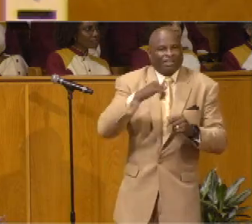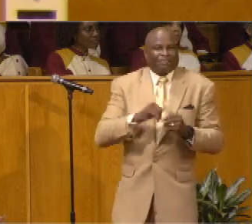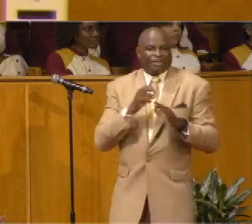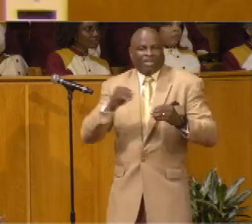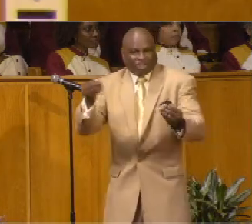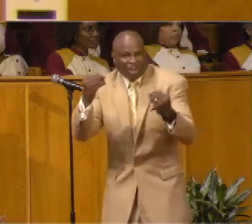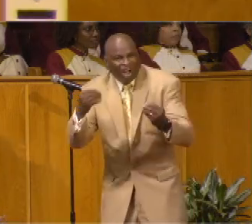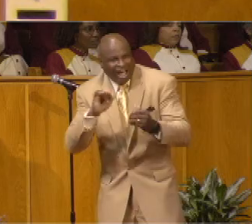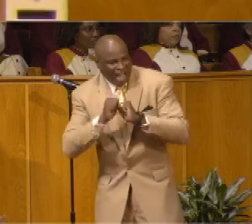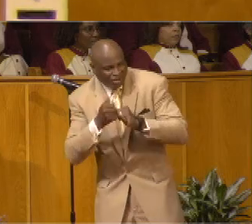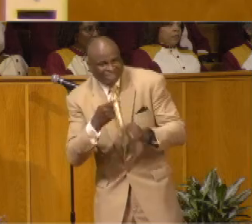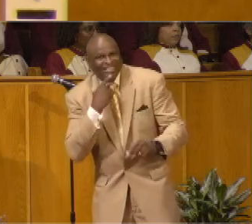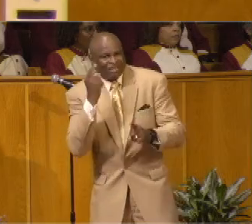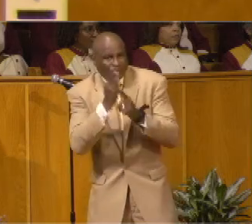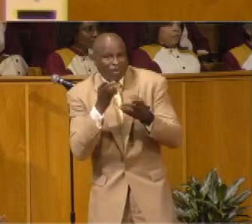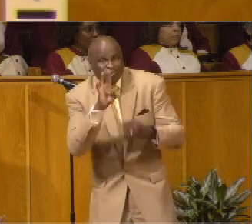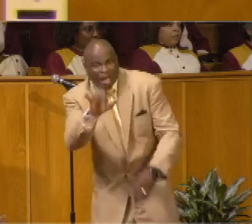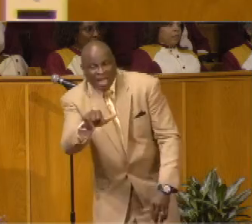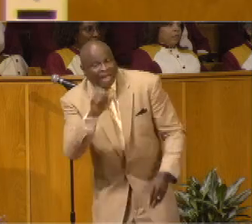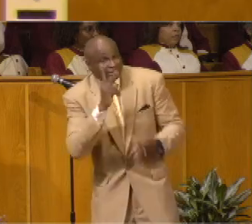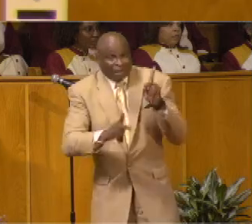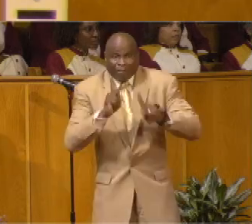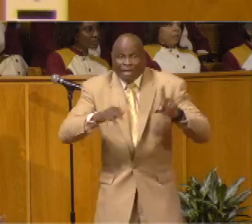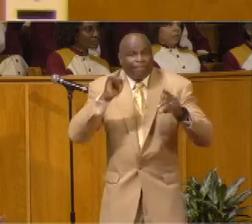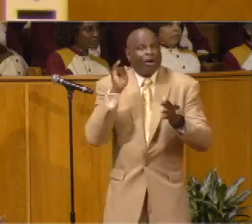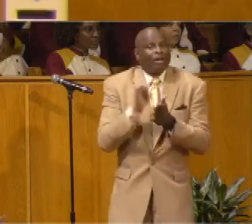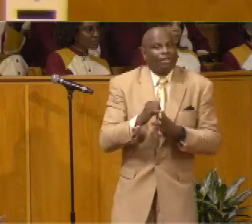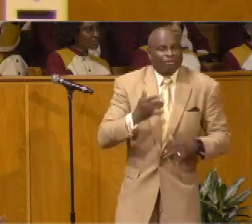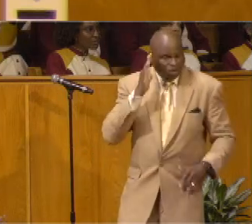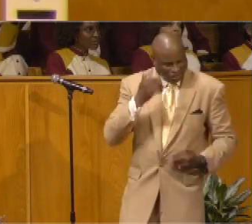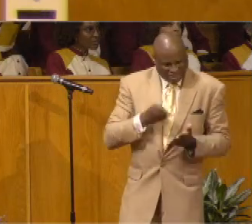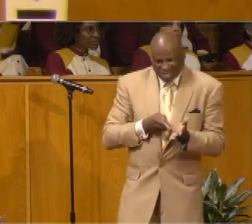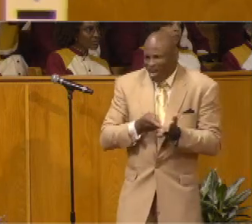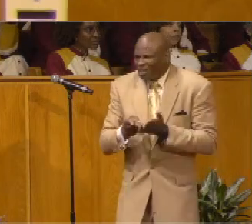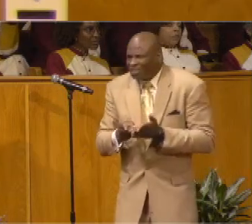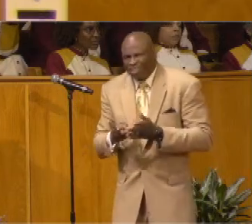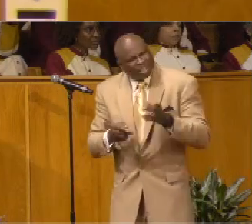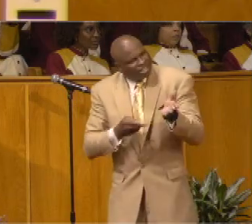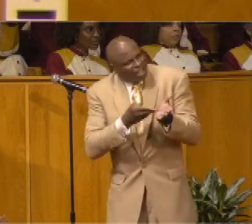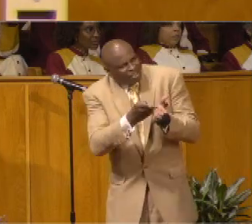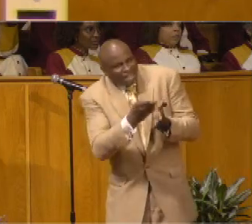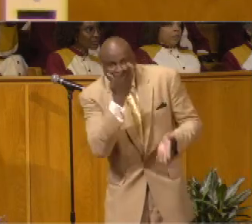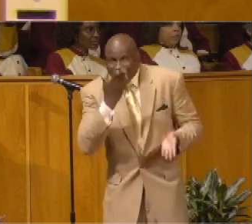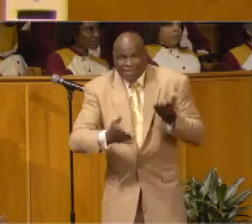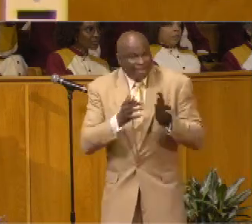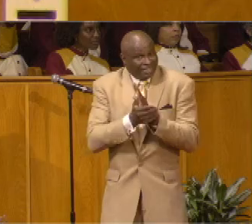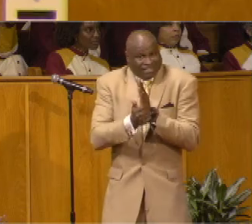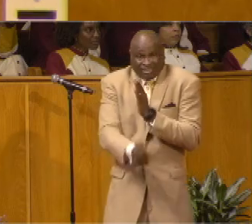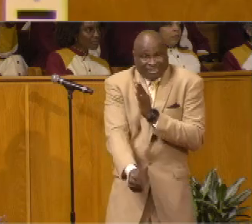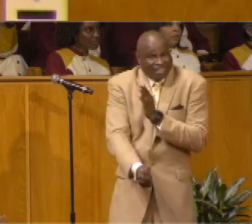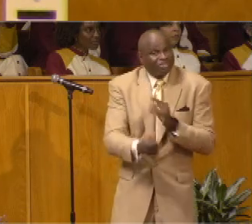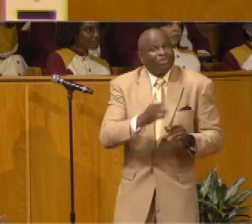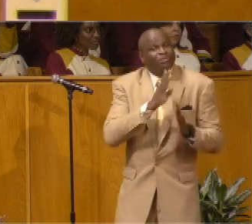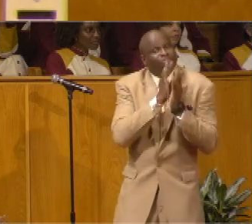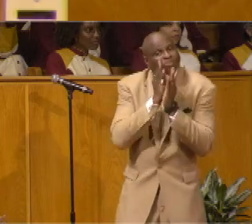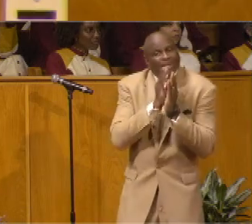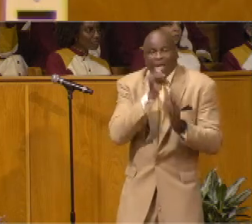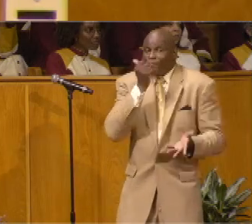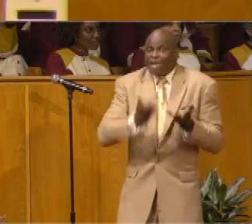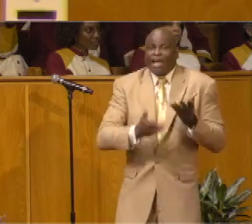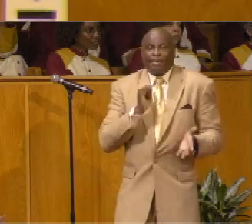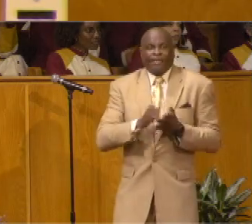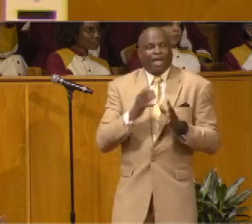how to speak in tongues. And some people, although they're sincere, they may not be gifted to speak in tongues. They may